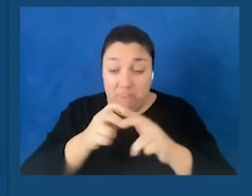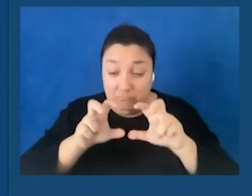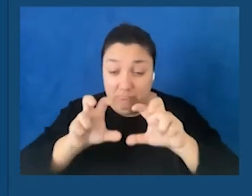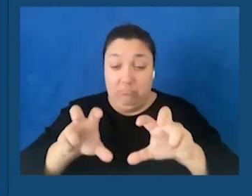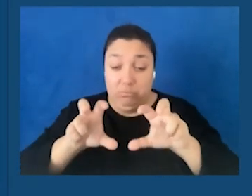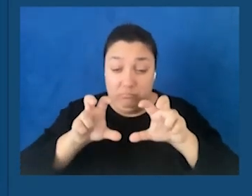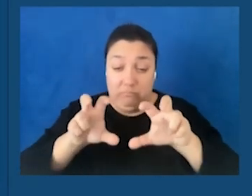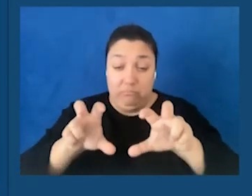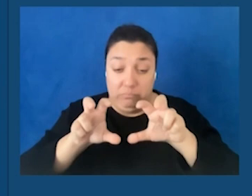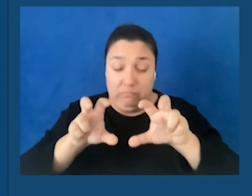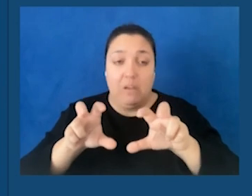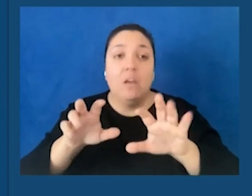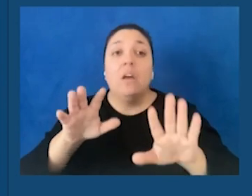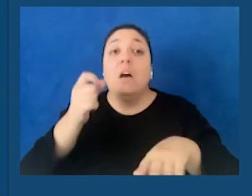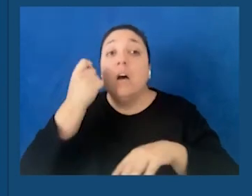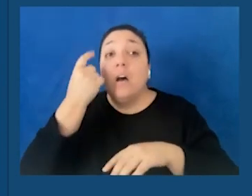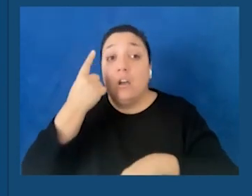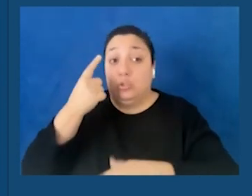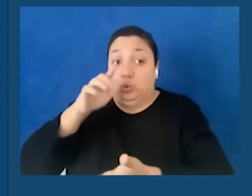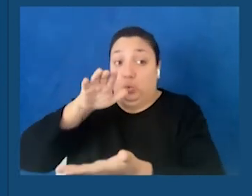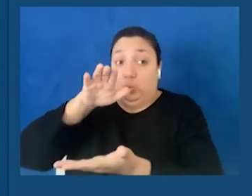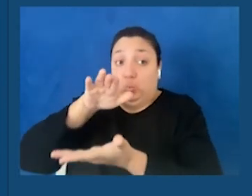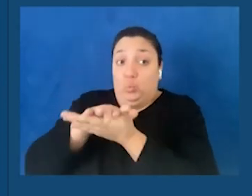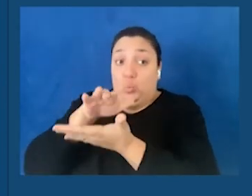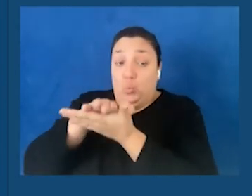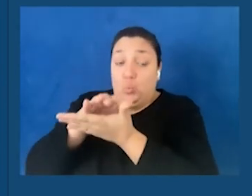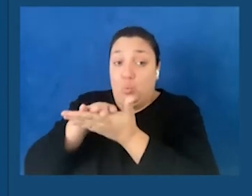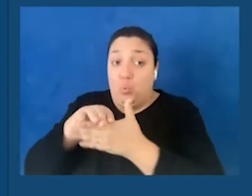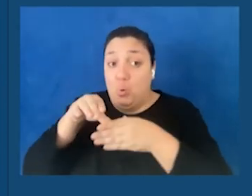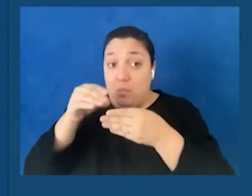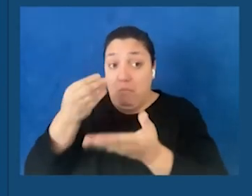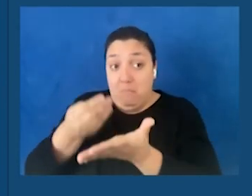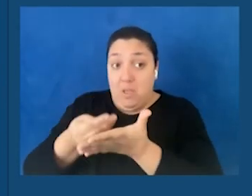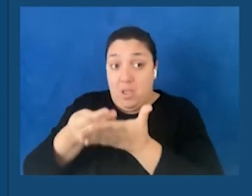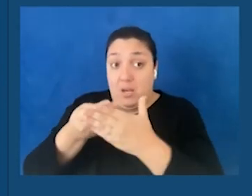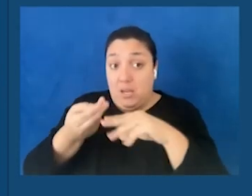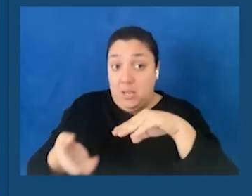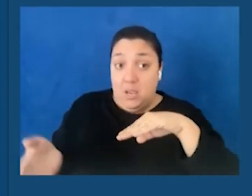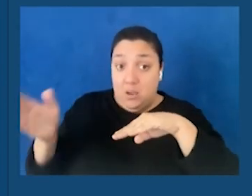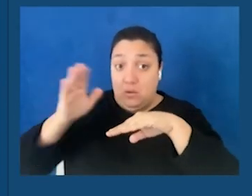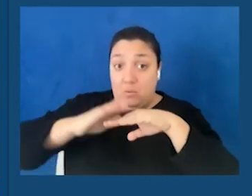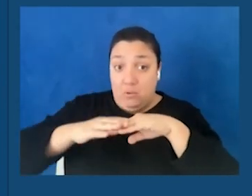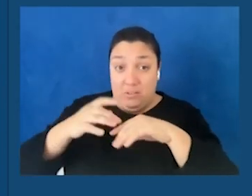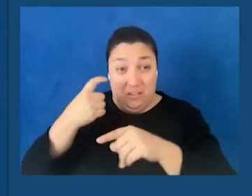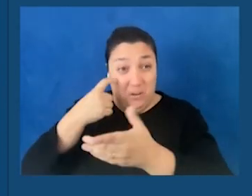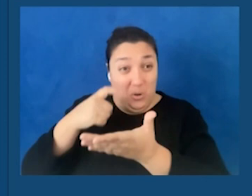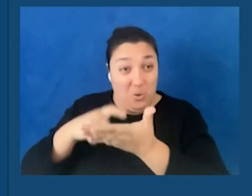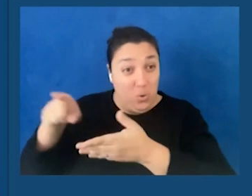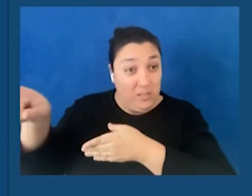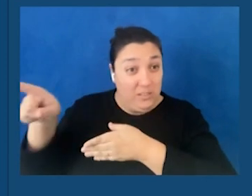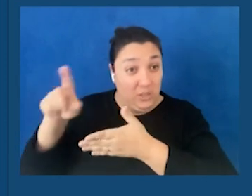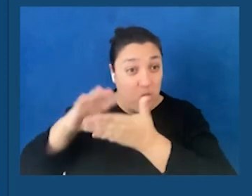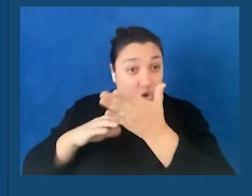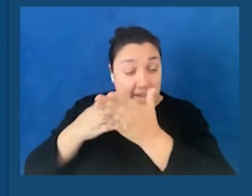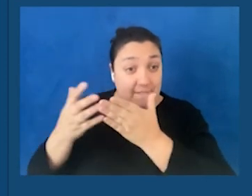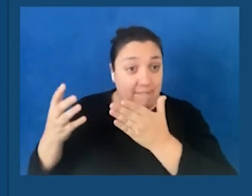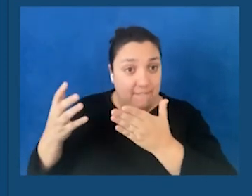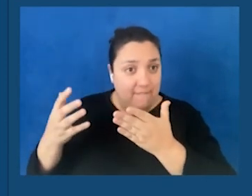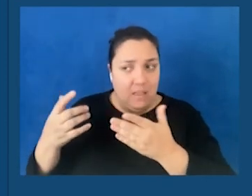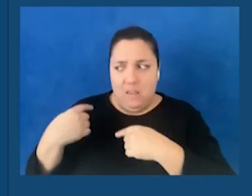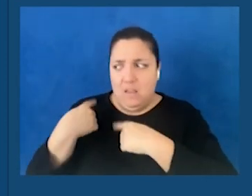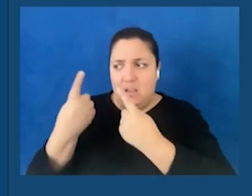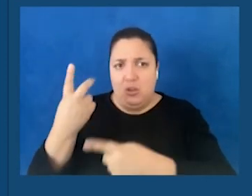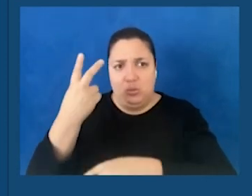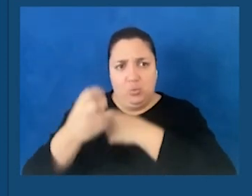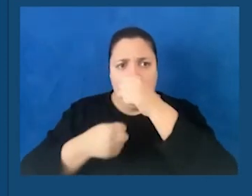increased school aid by the largest amount ever. I mean, if you look at this graph, look where the numbers were. Over the last 2 years, we've gone up